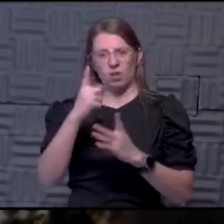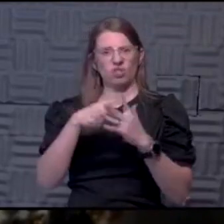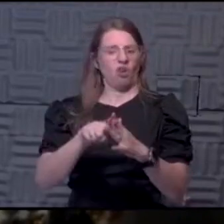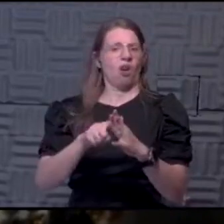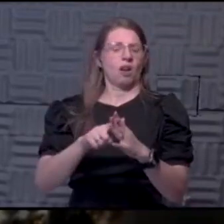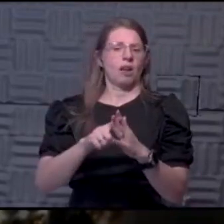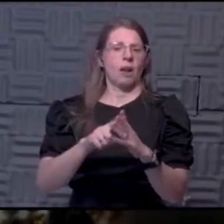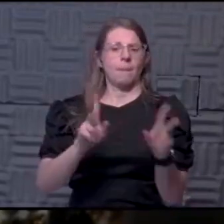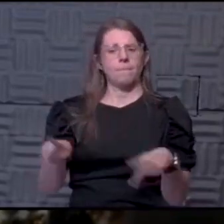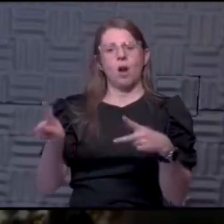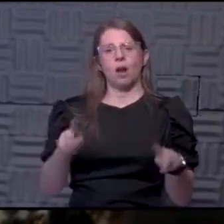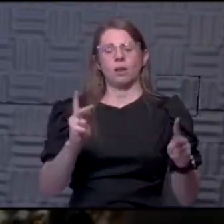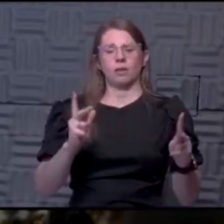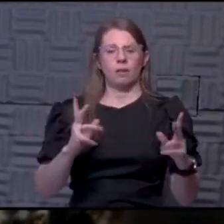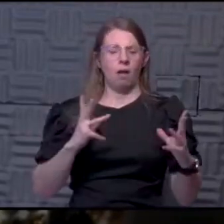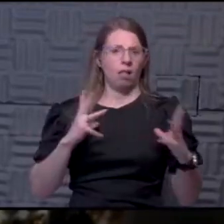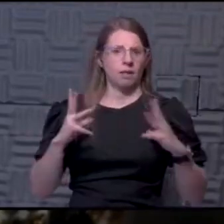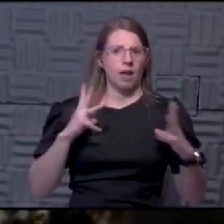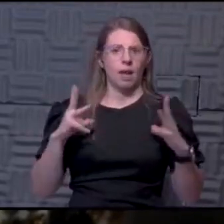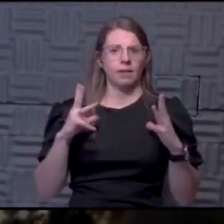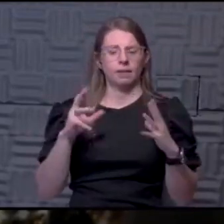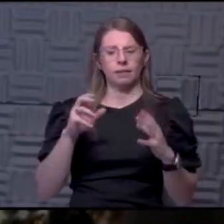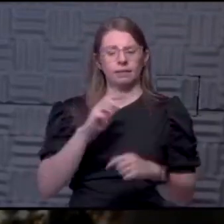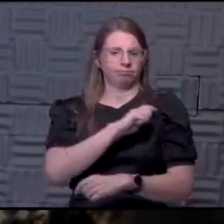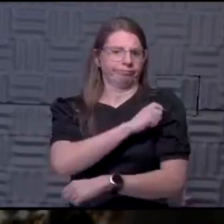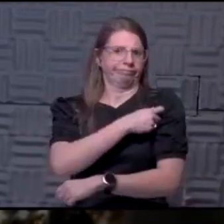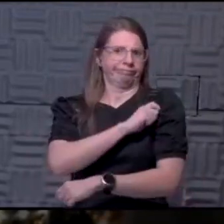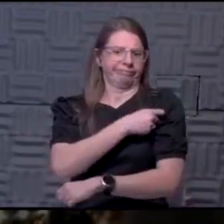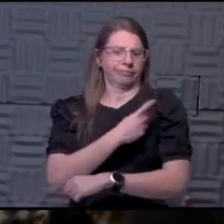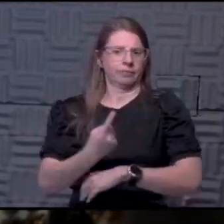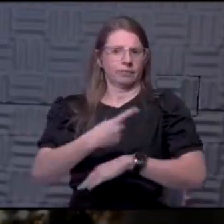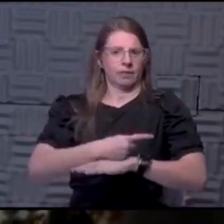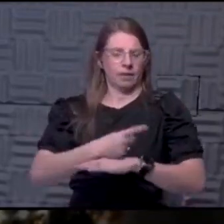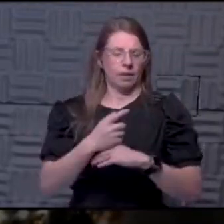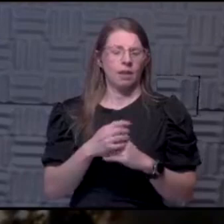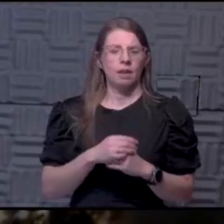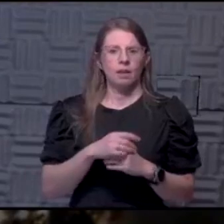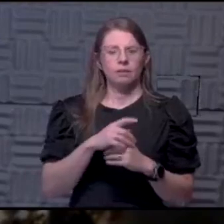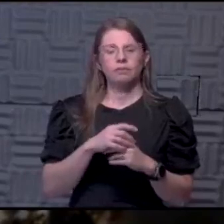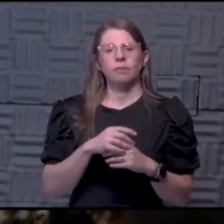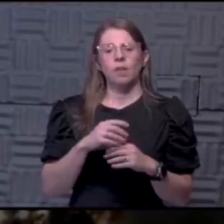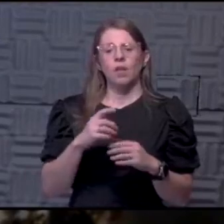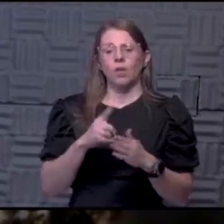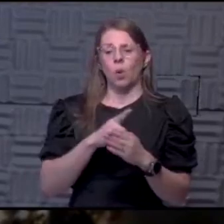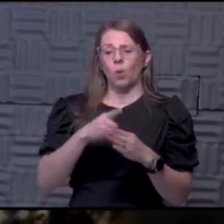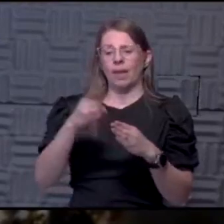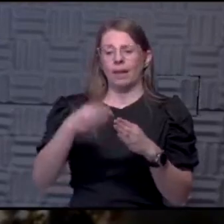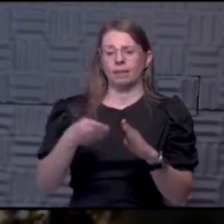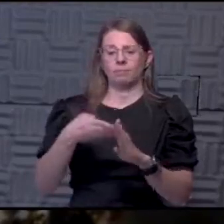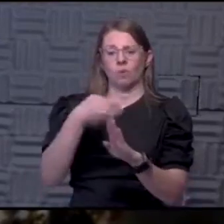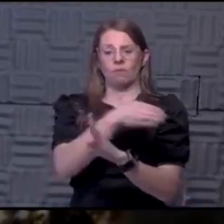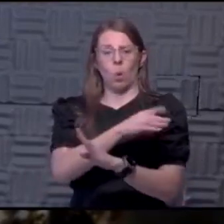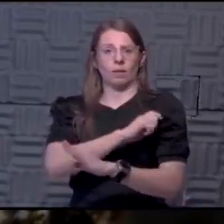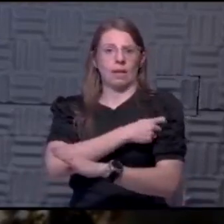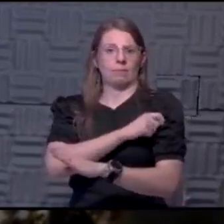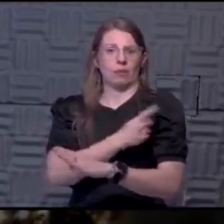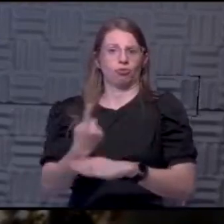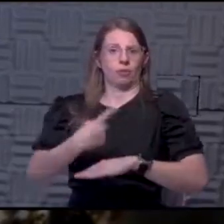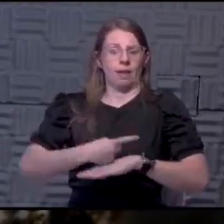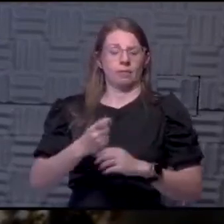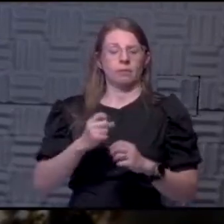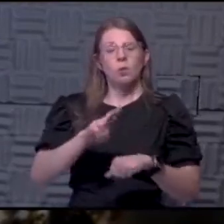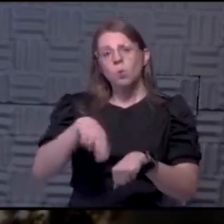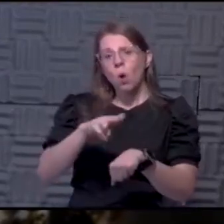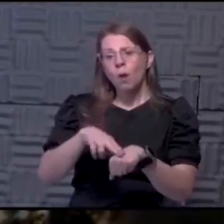holiday fake Patty's Day, which is a full day of drinking and other shenanigans the weekend before St. Patrick's Day. So a lot of the